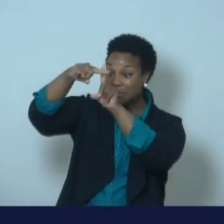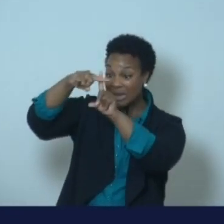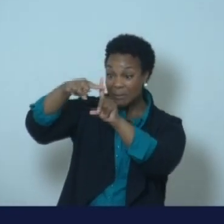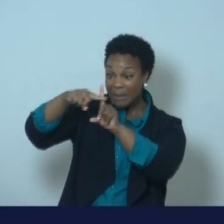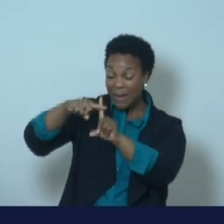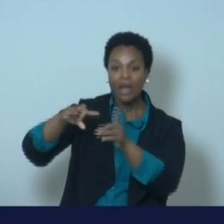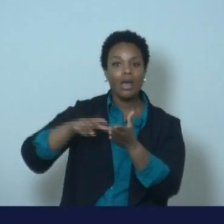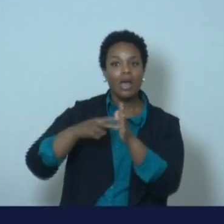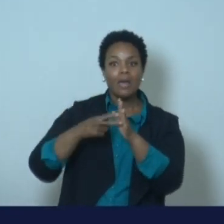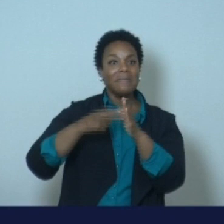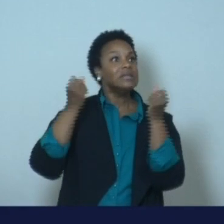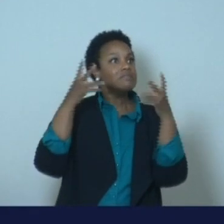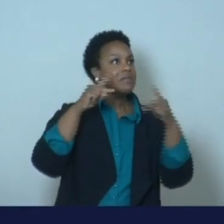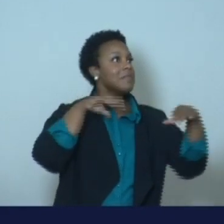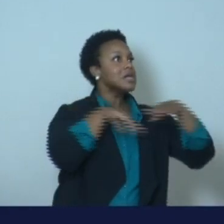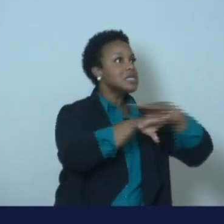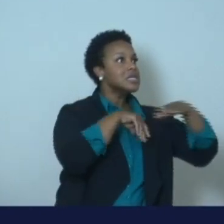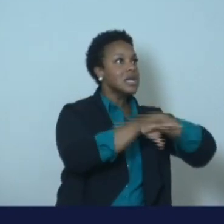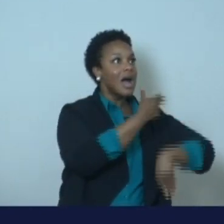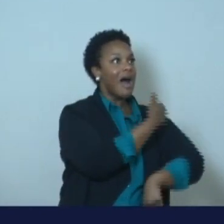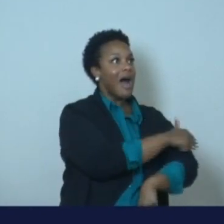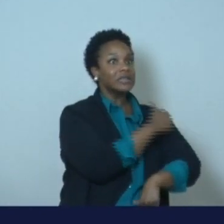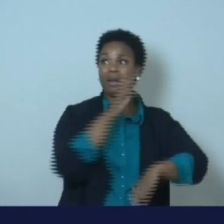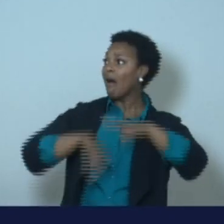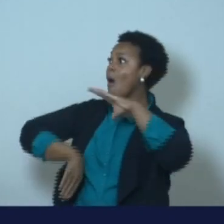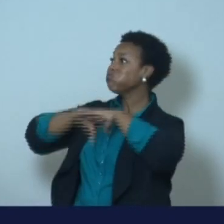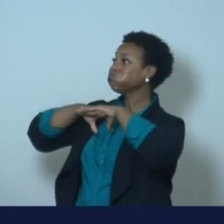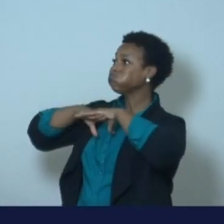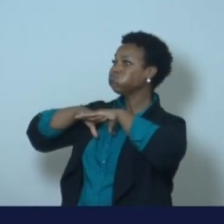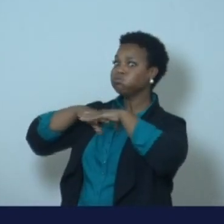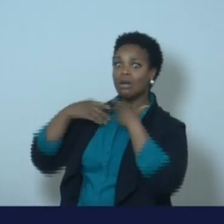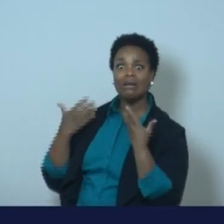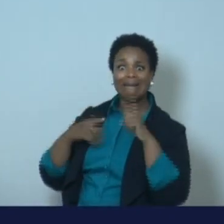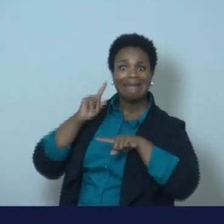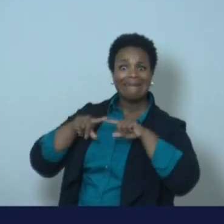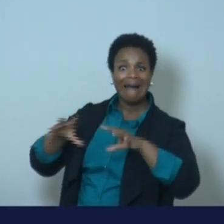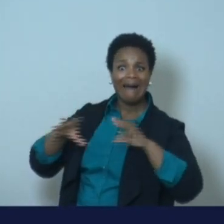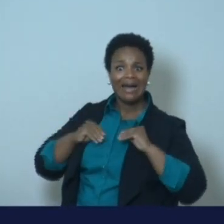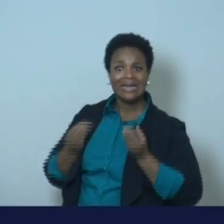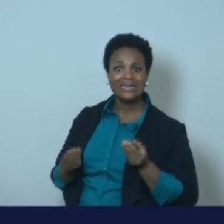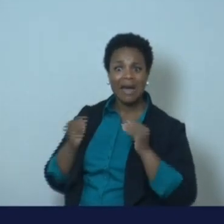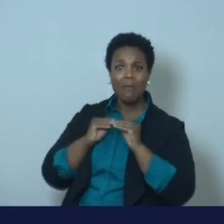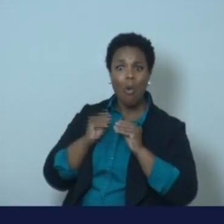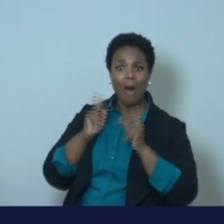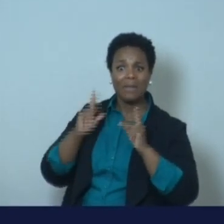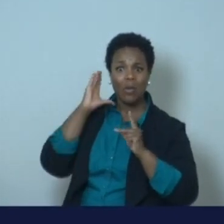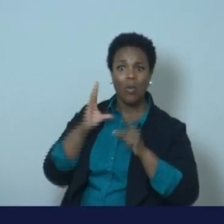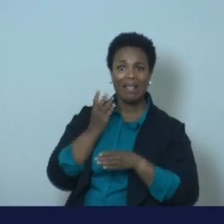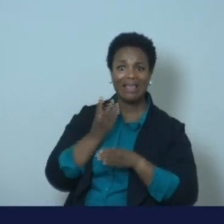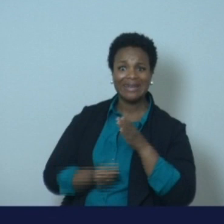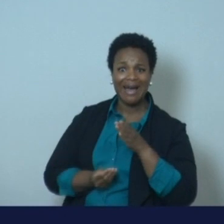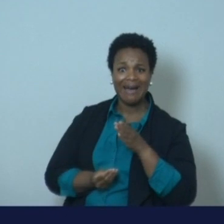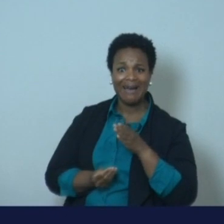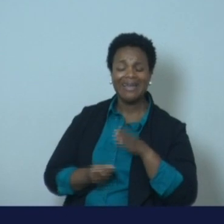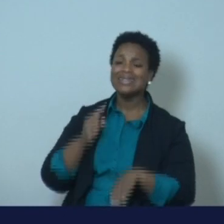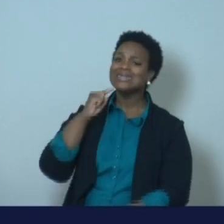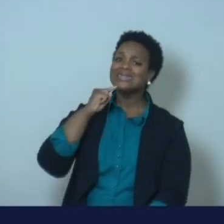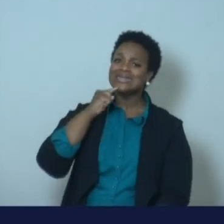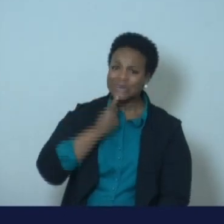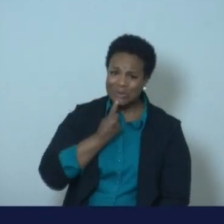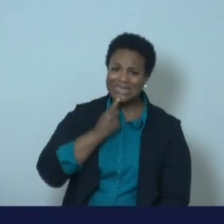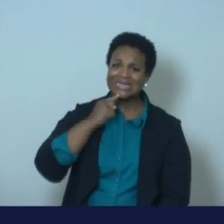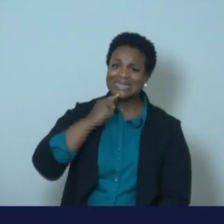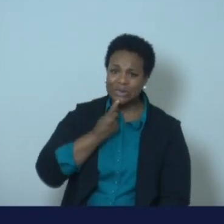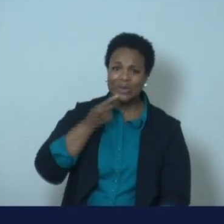get safely reopened, and people died from COVID. So it is a very serious